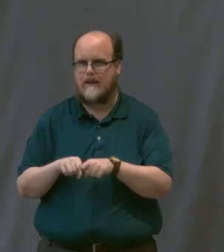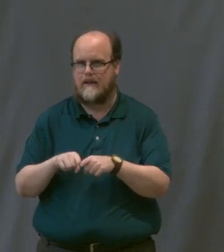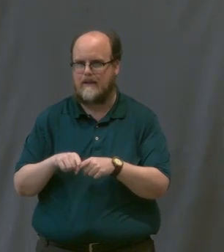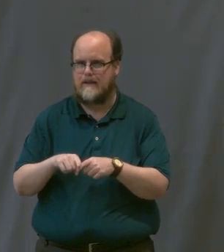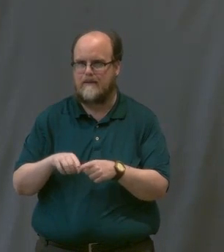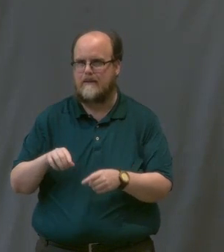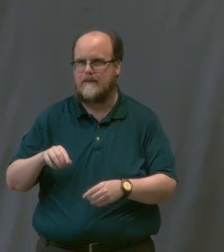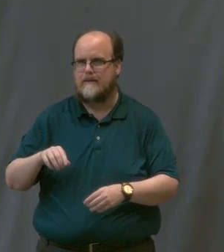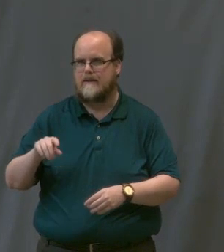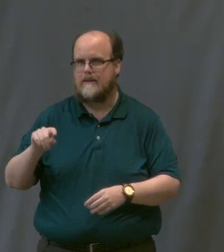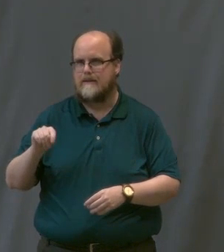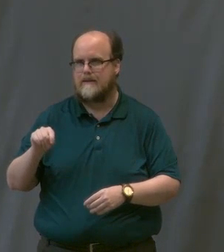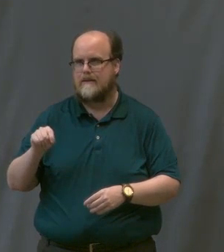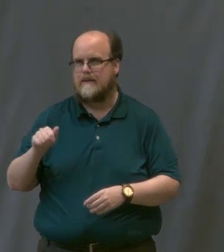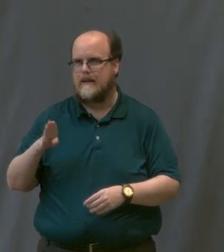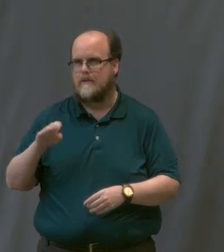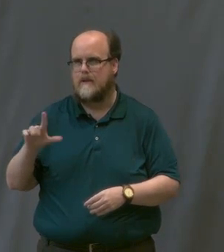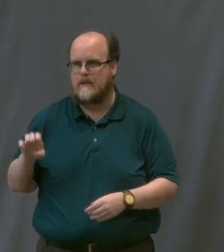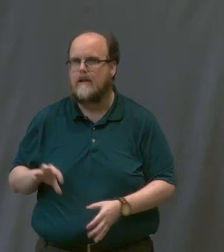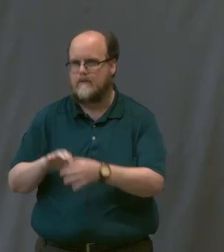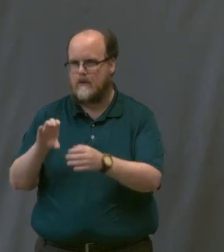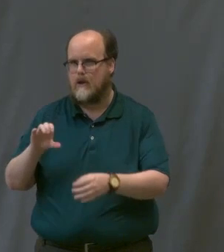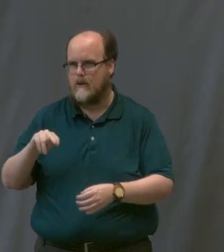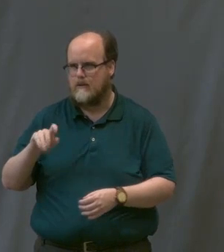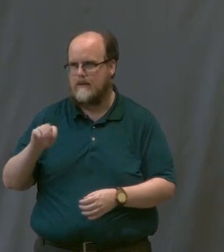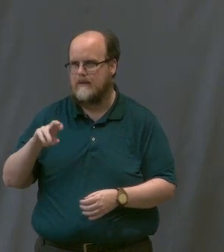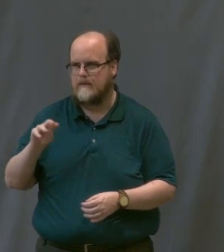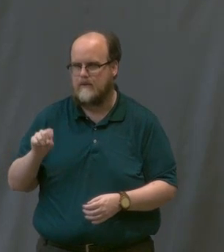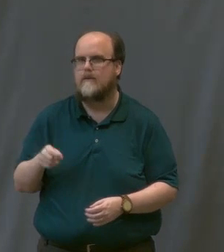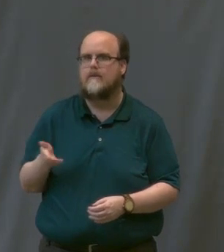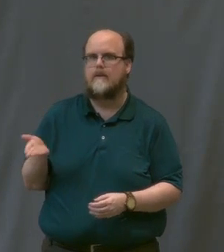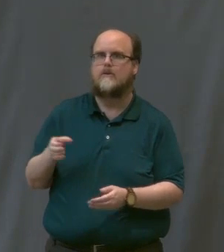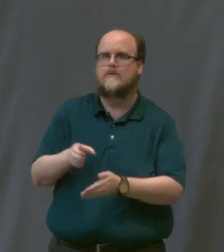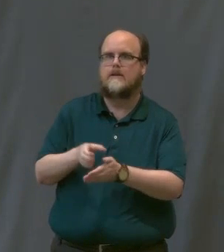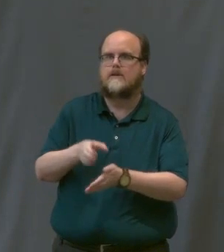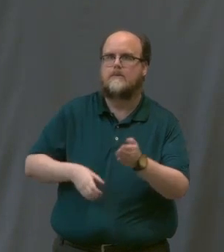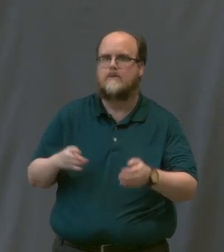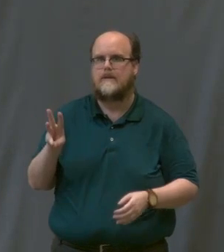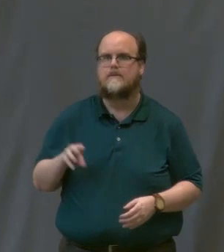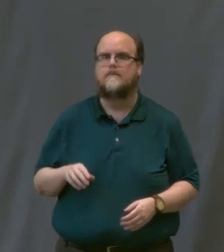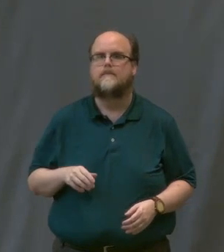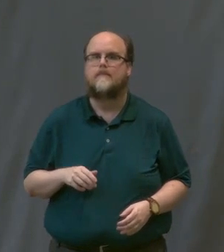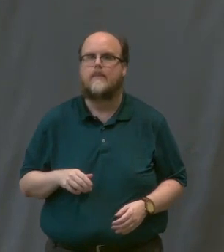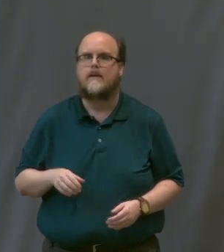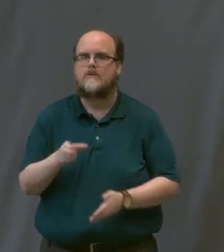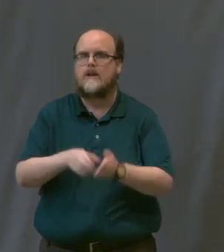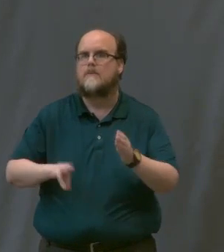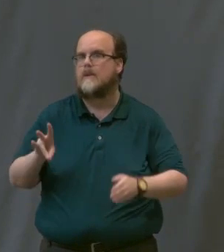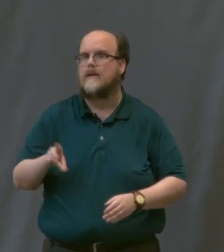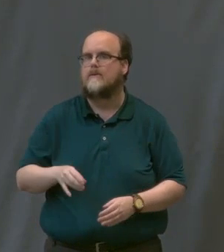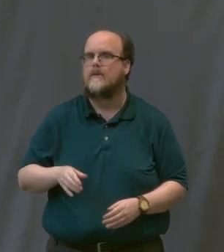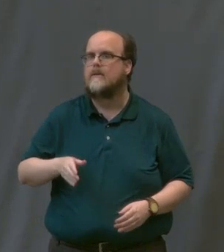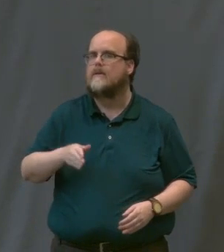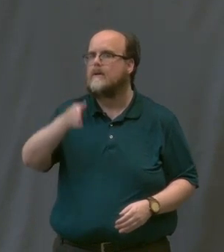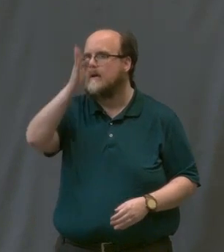book of Revelation. If you read chapter 6, you're going to know what's going to happen throughout the rest of the book. Chapter 7, God